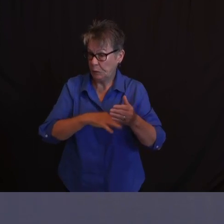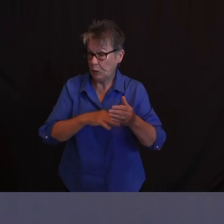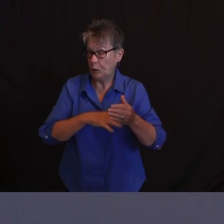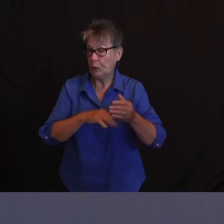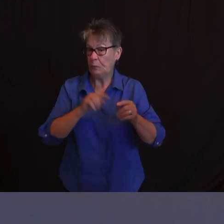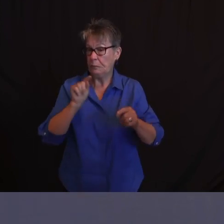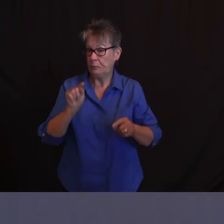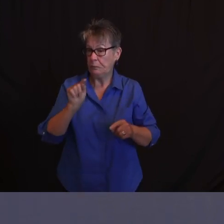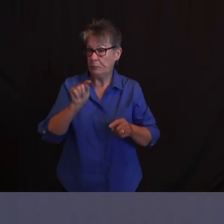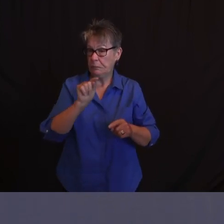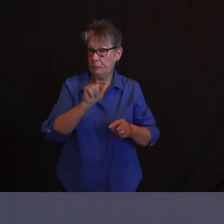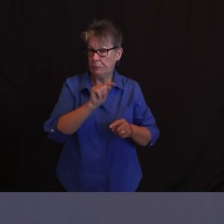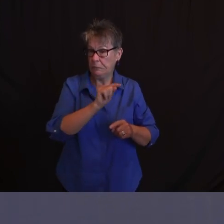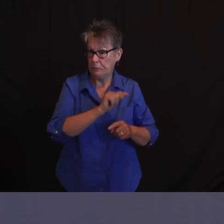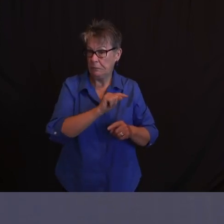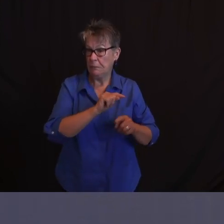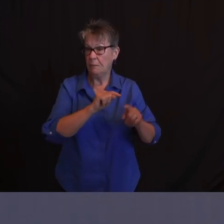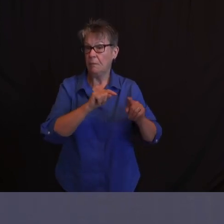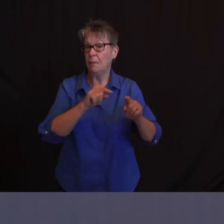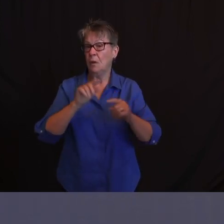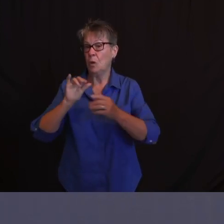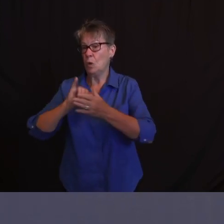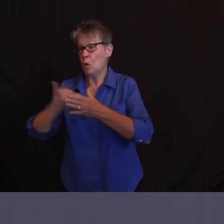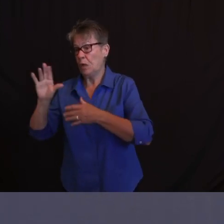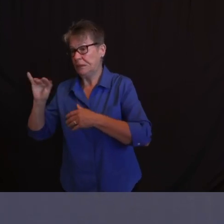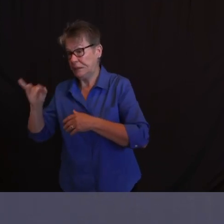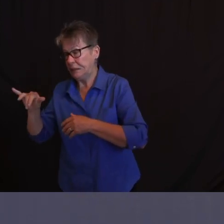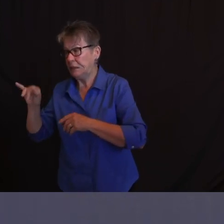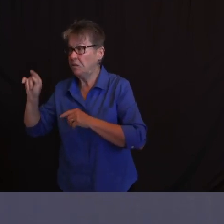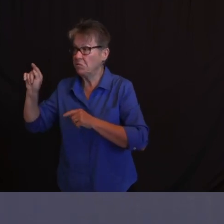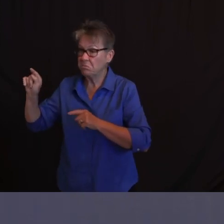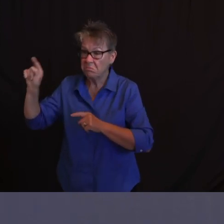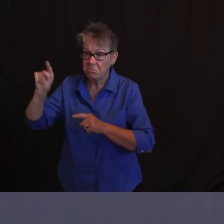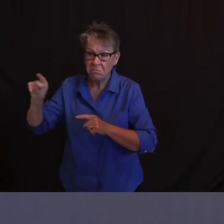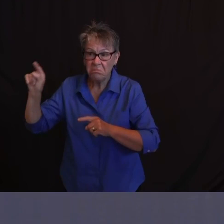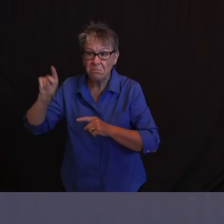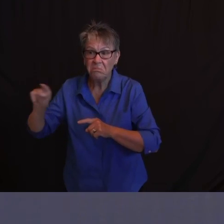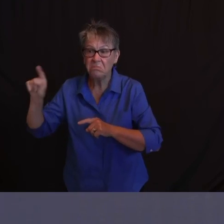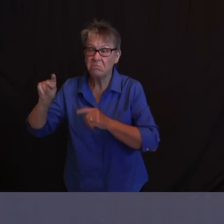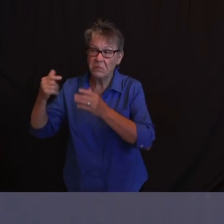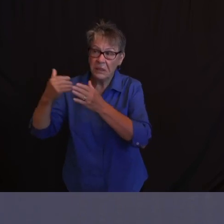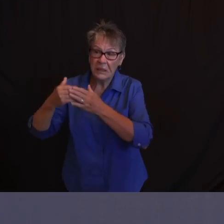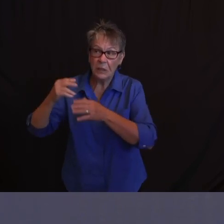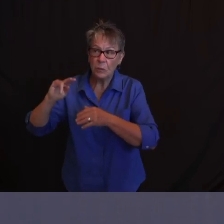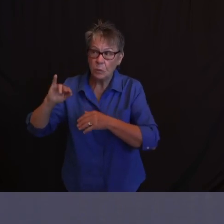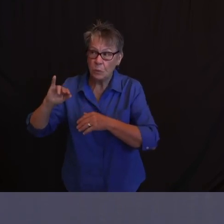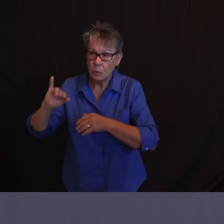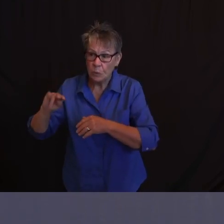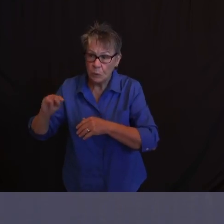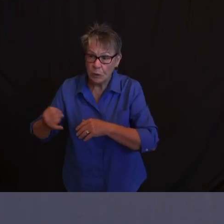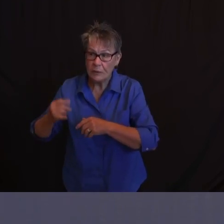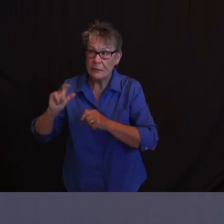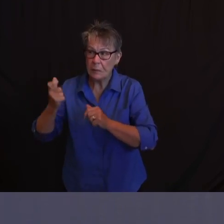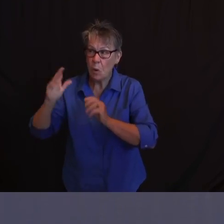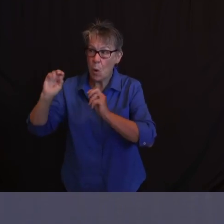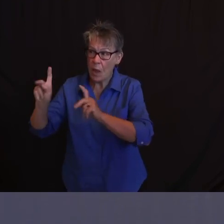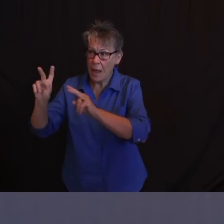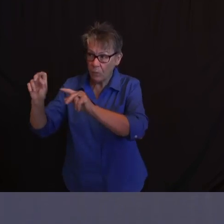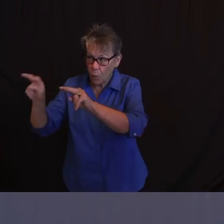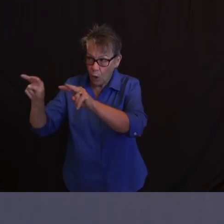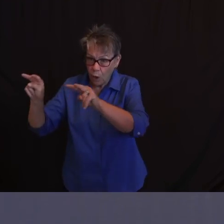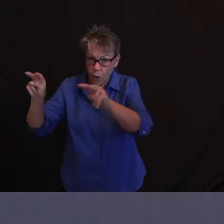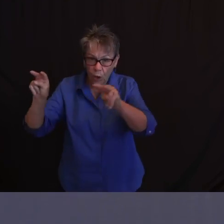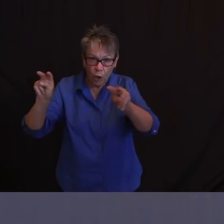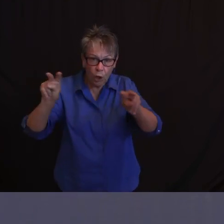good. New York City and New York feels, as we are, in a wholly different, better place. And I would say of all the